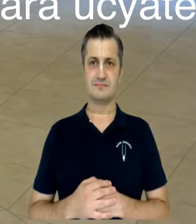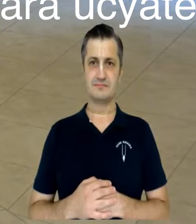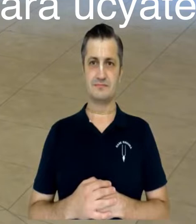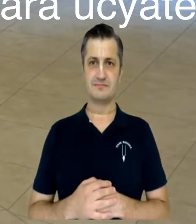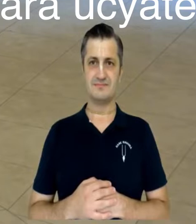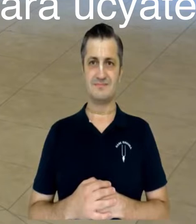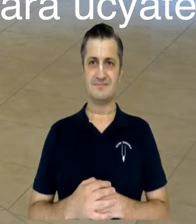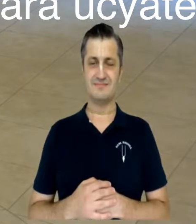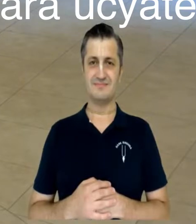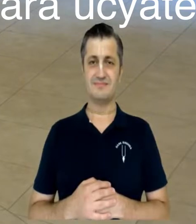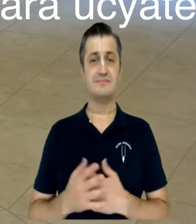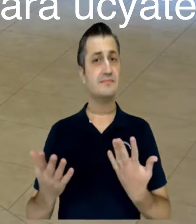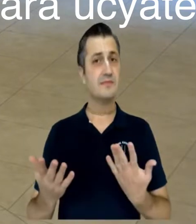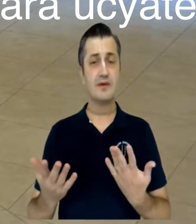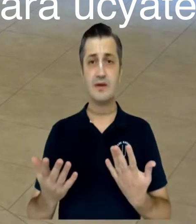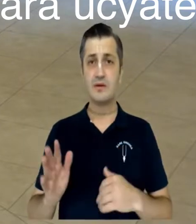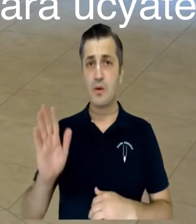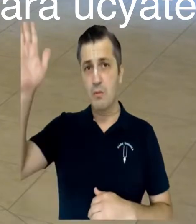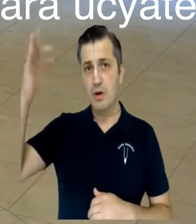So anyone would like to try it himself?